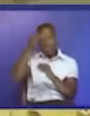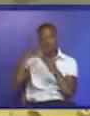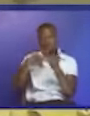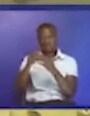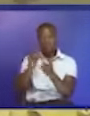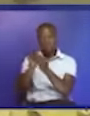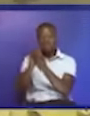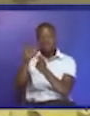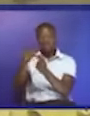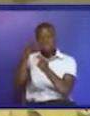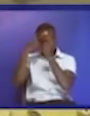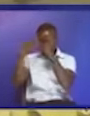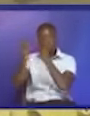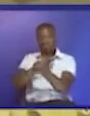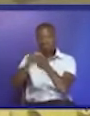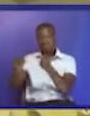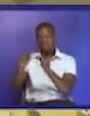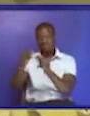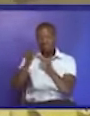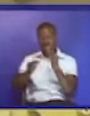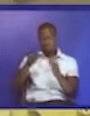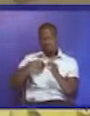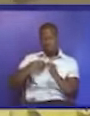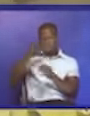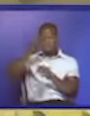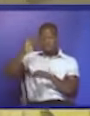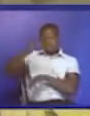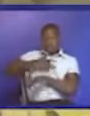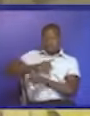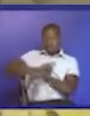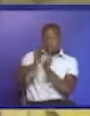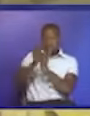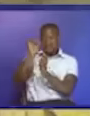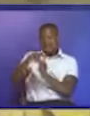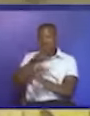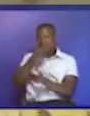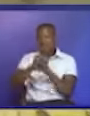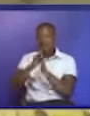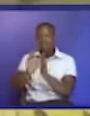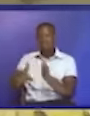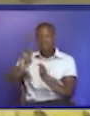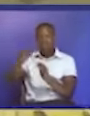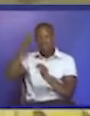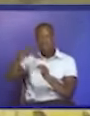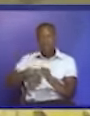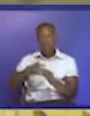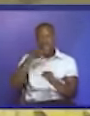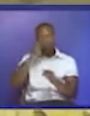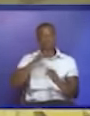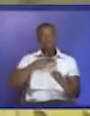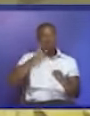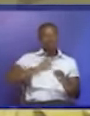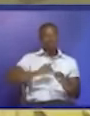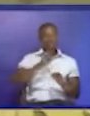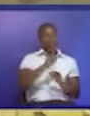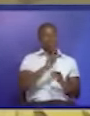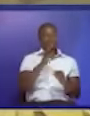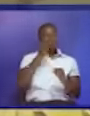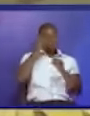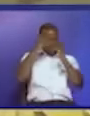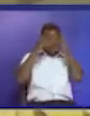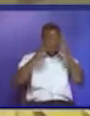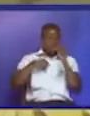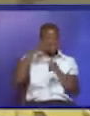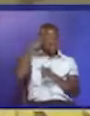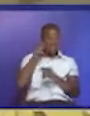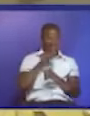are useless until I am changed by them. I had one. I enjoyed the flamboyancy of the experience, but I was not